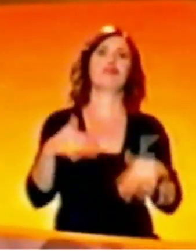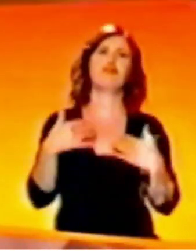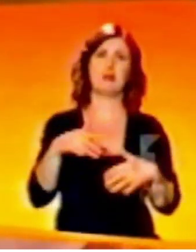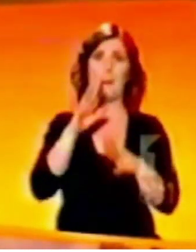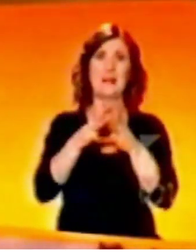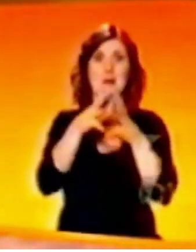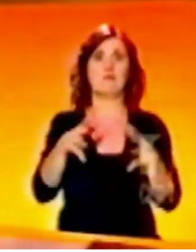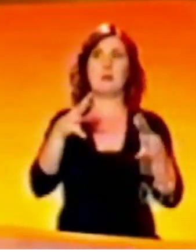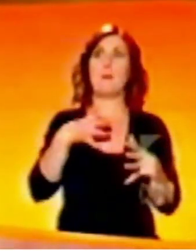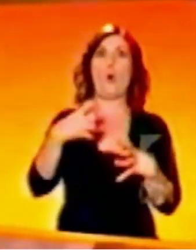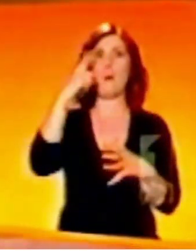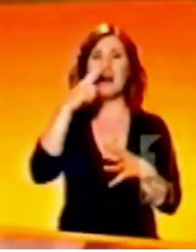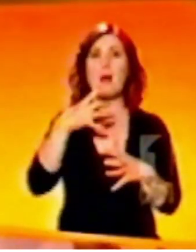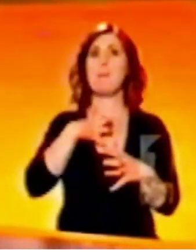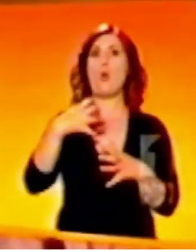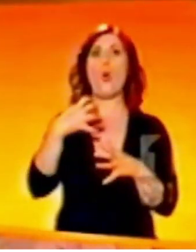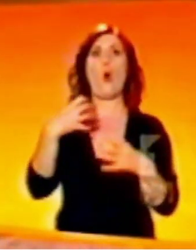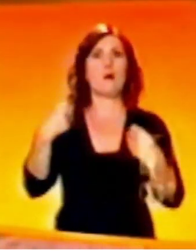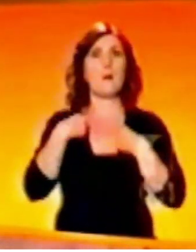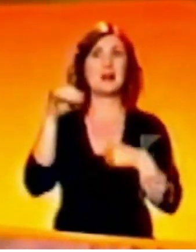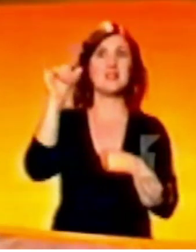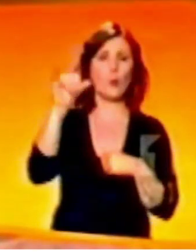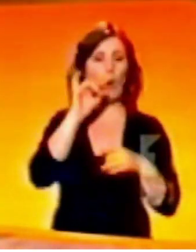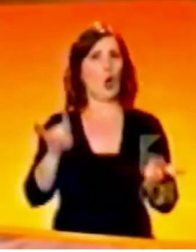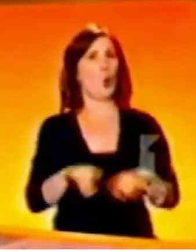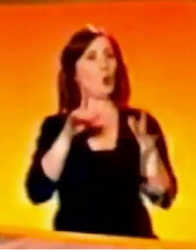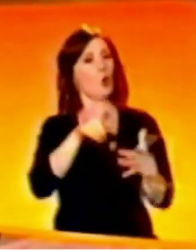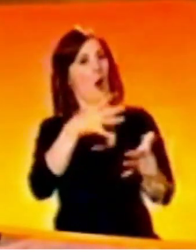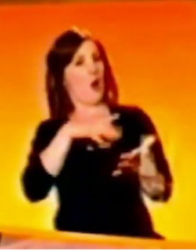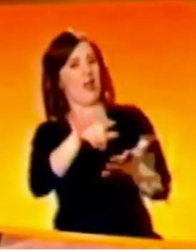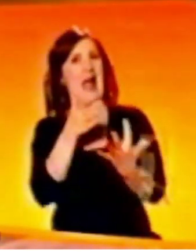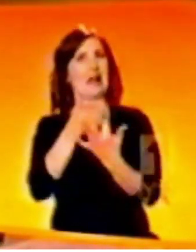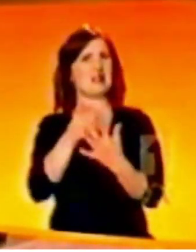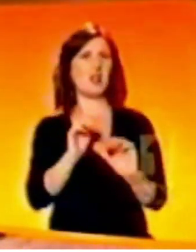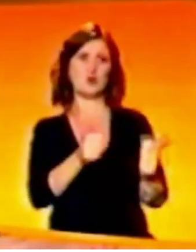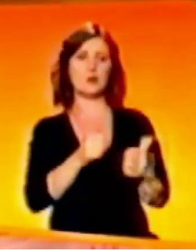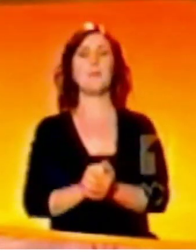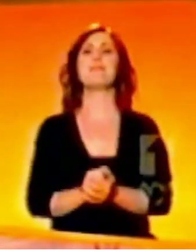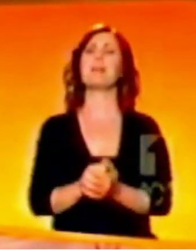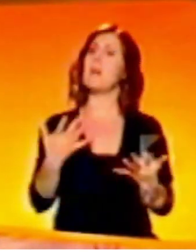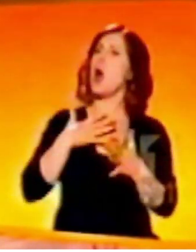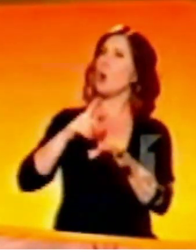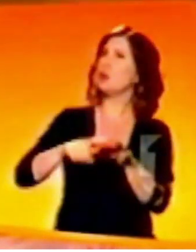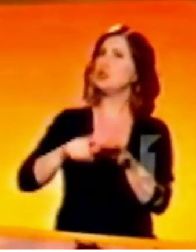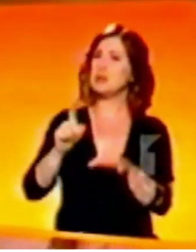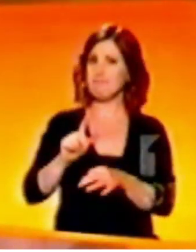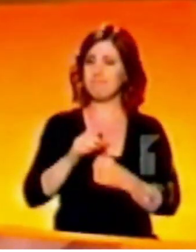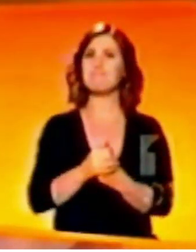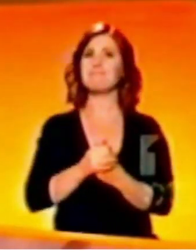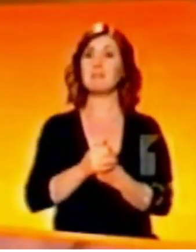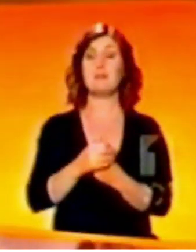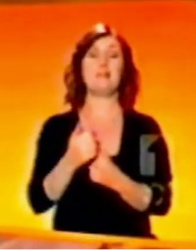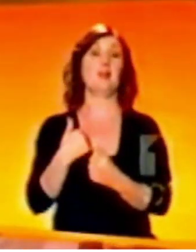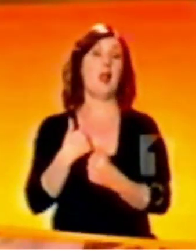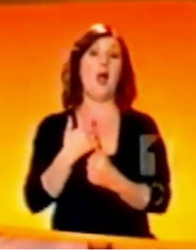and more companies would get used to that accessibility. So that's a good thing. Yeah. Question-wise, I would